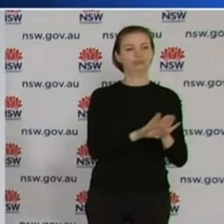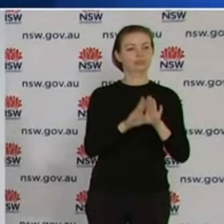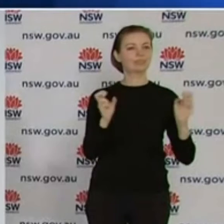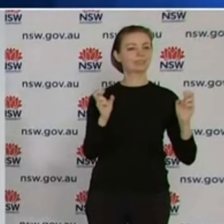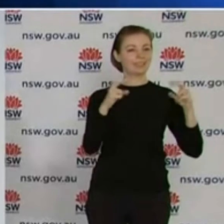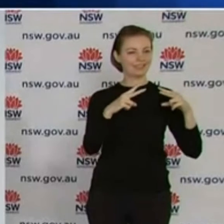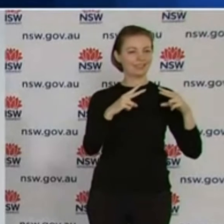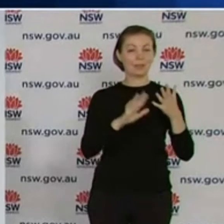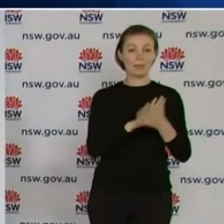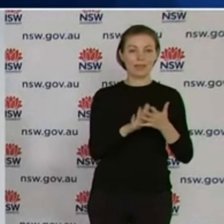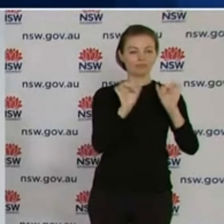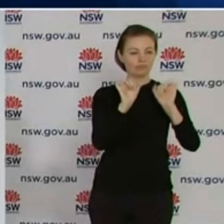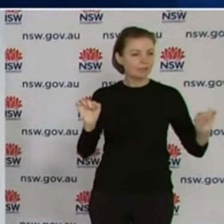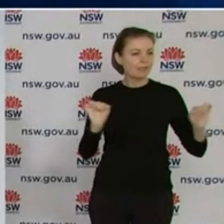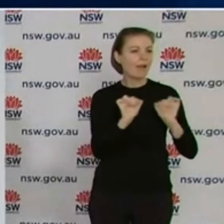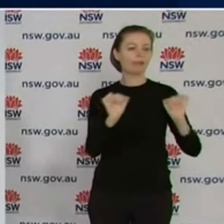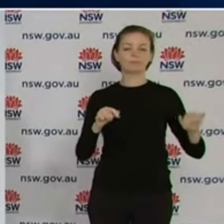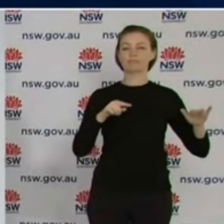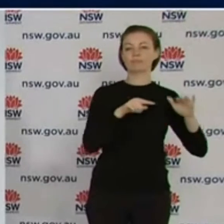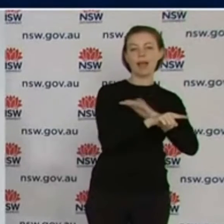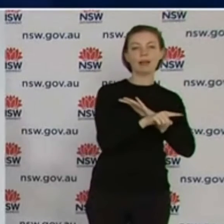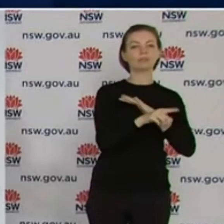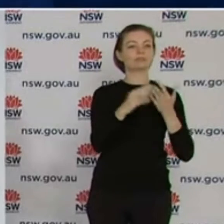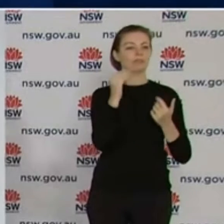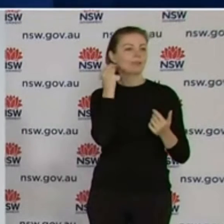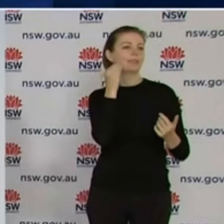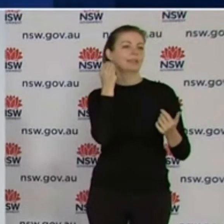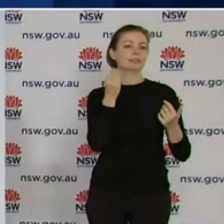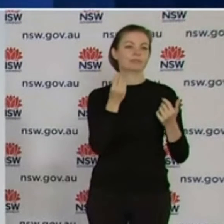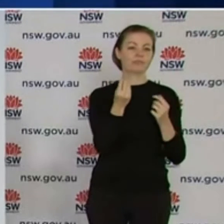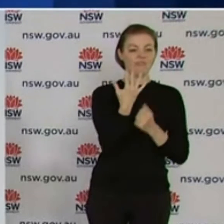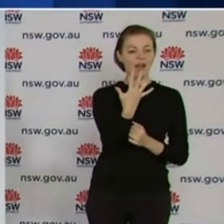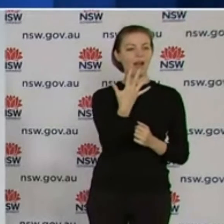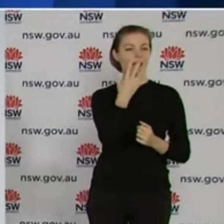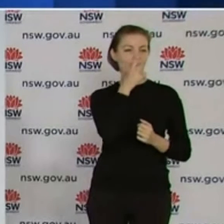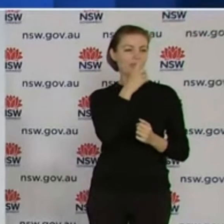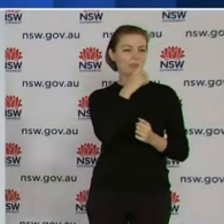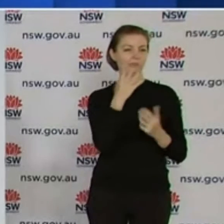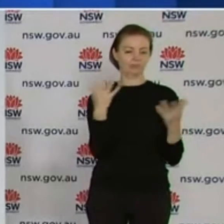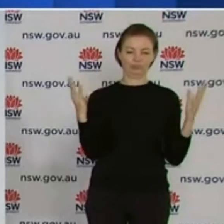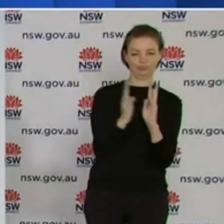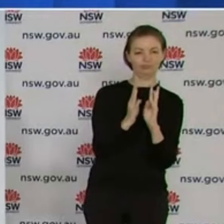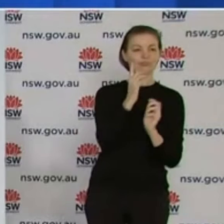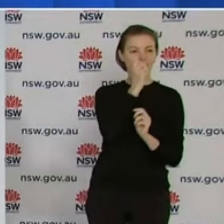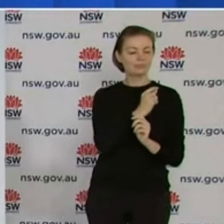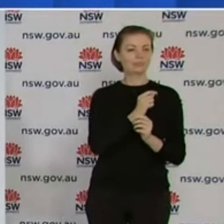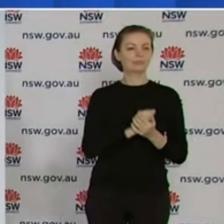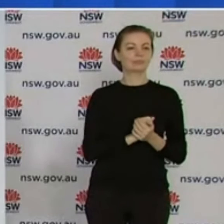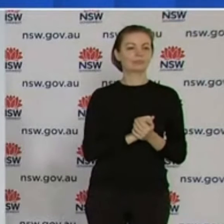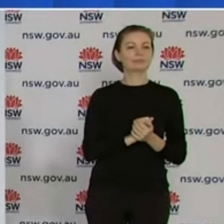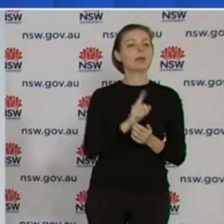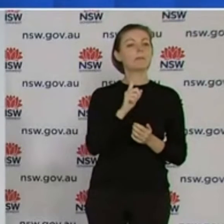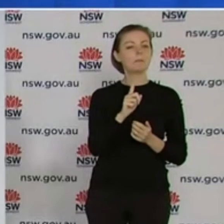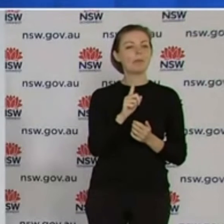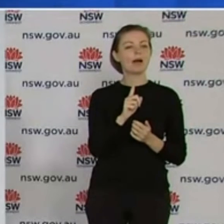so relating to exercise, recreation or outdoor gatherings of 5 and the like. Everything will be the same across Greater Sydney, except